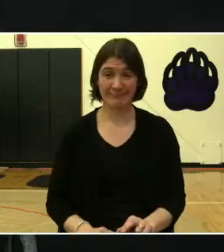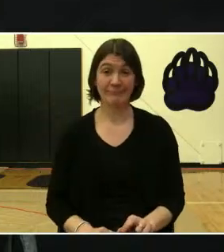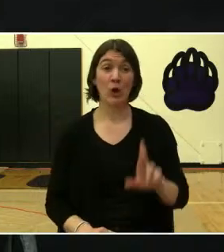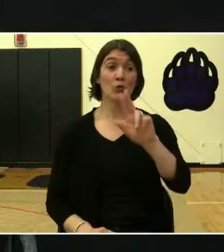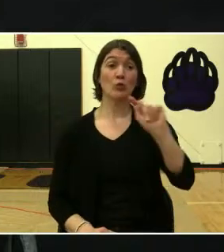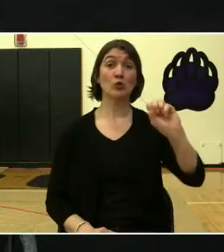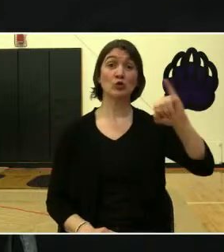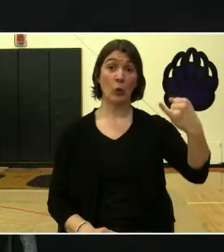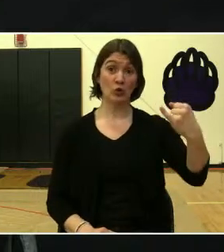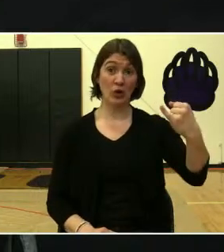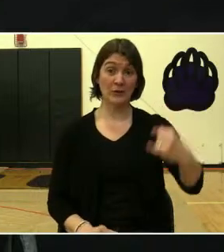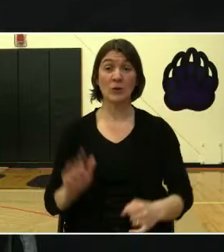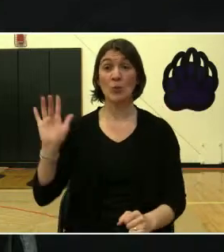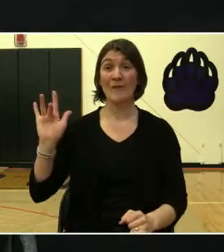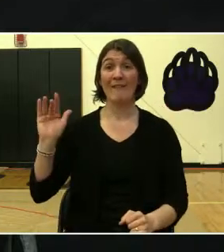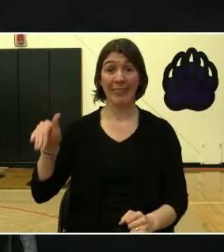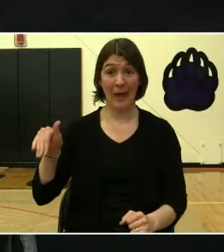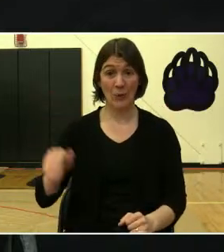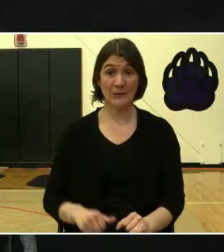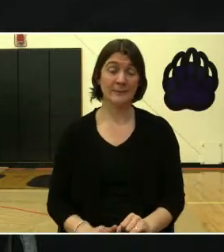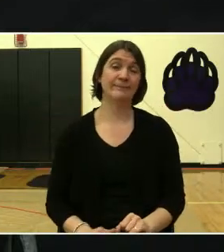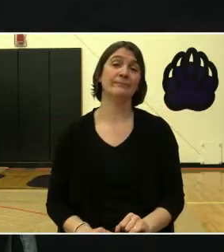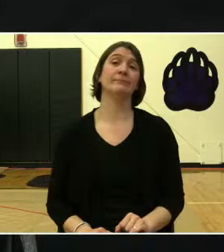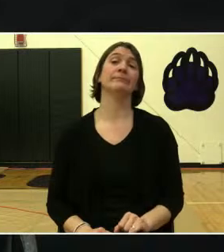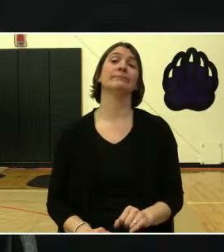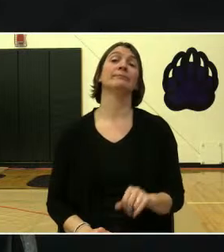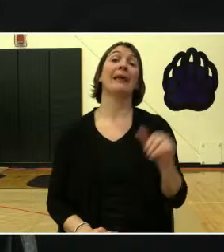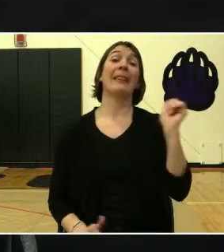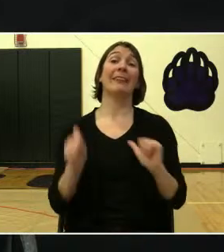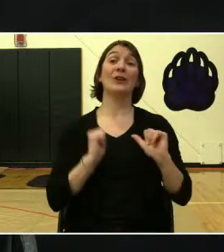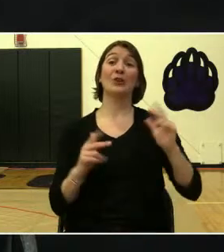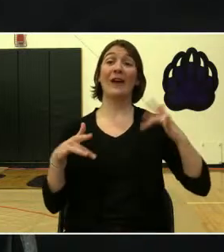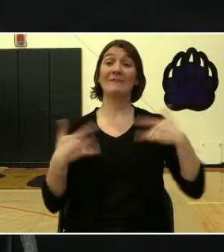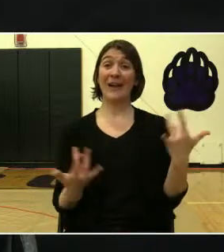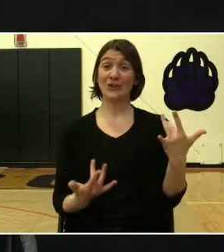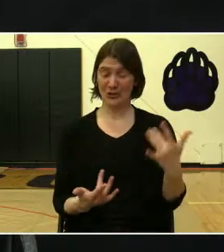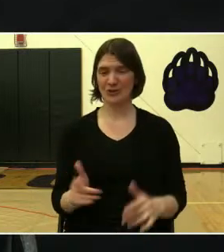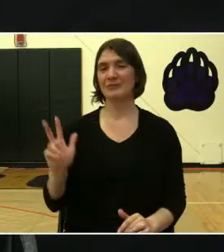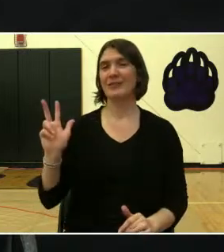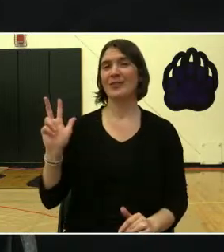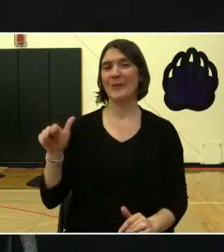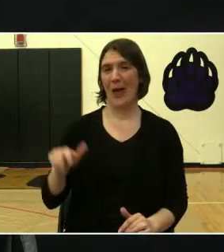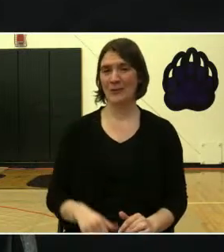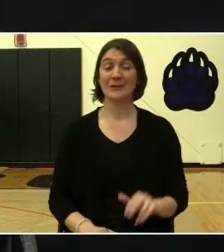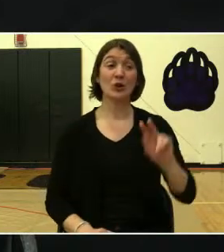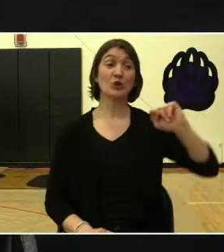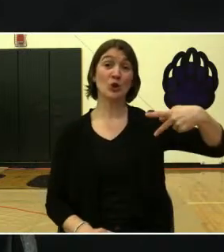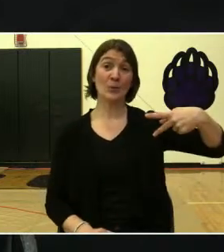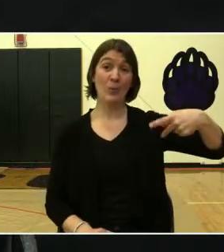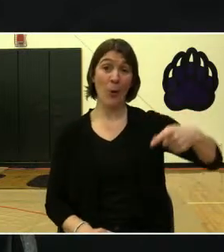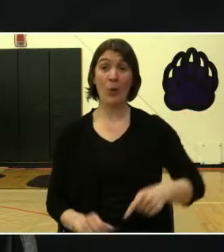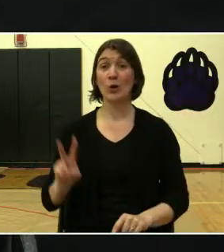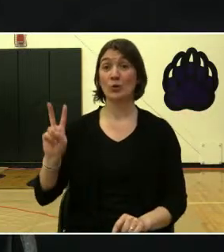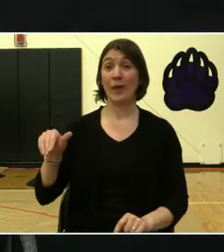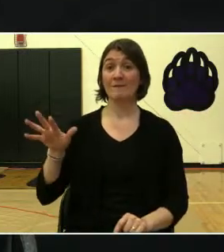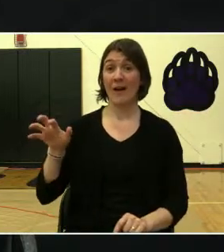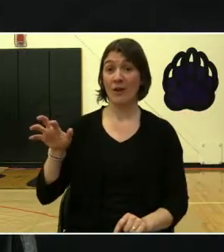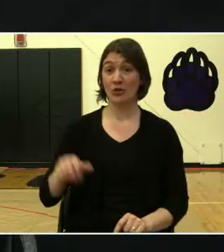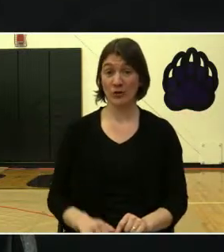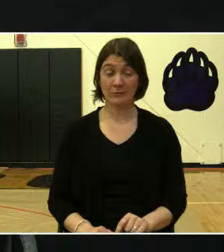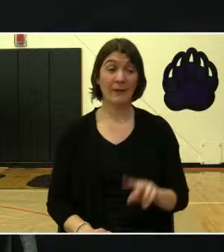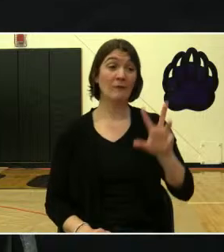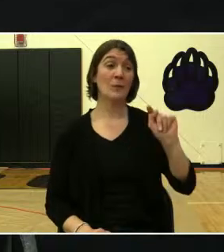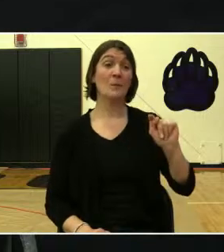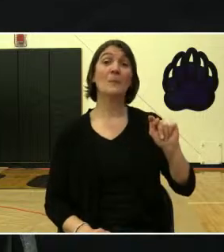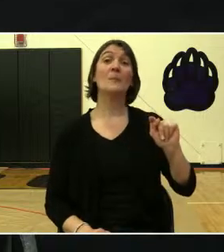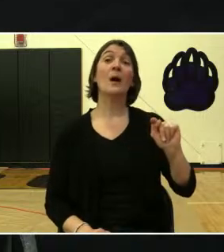the root social justice center $225,000 the Adventure Inc $3,000 Turning Point $25,000